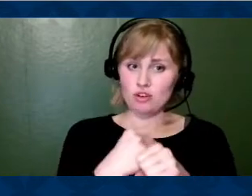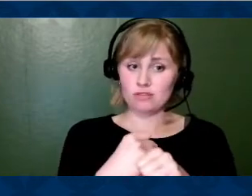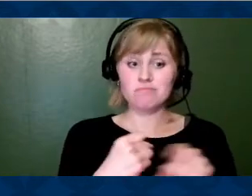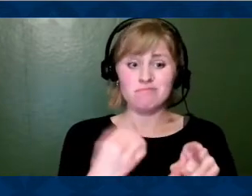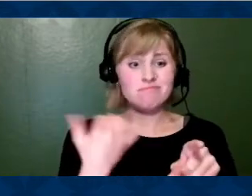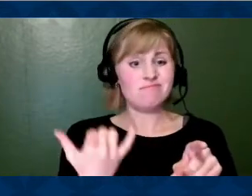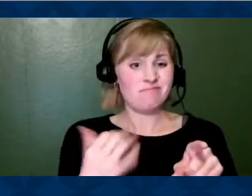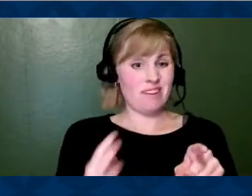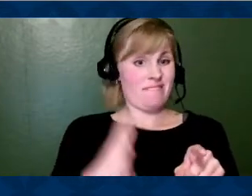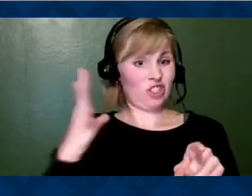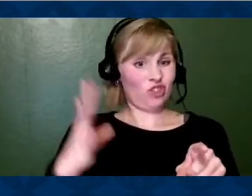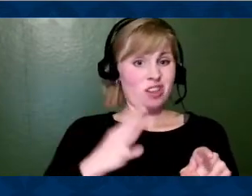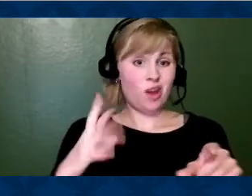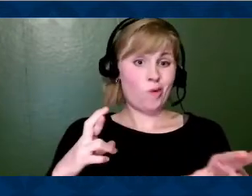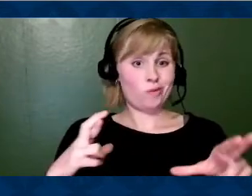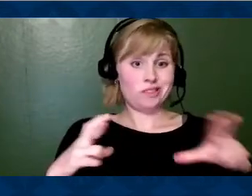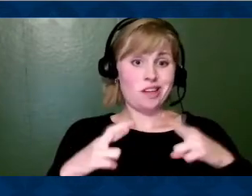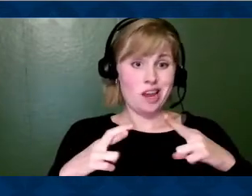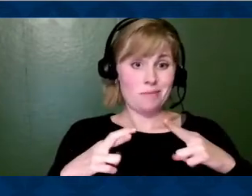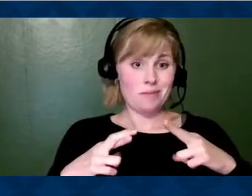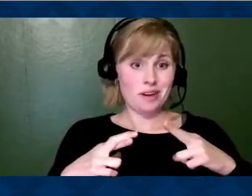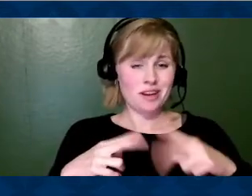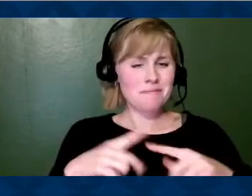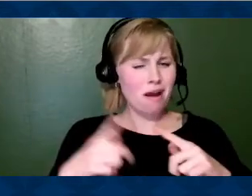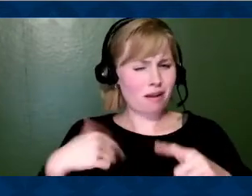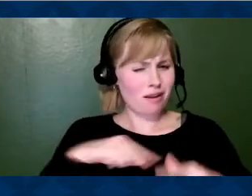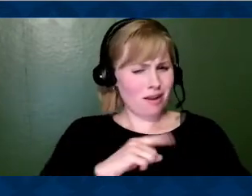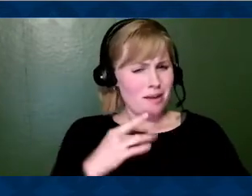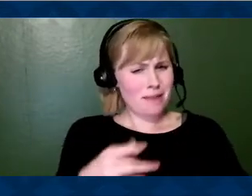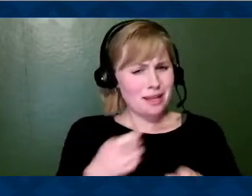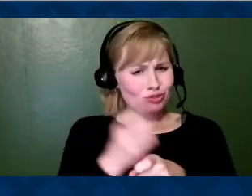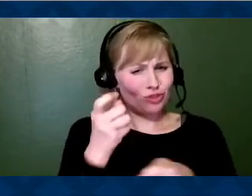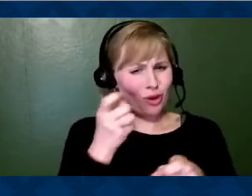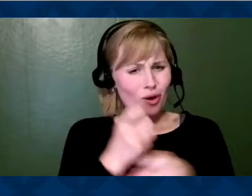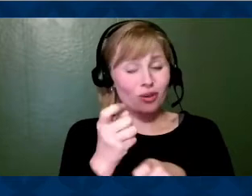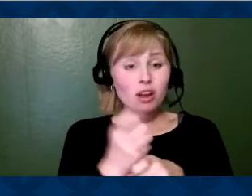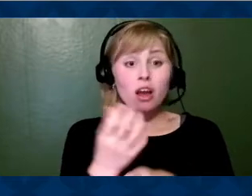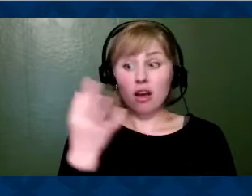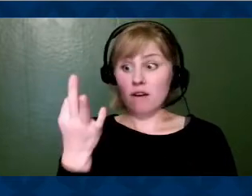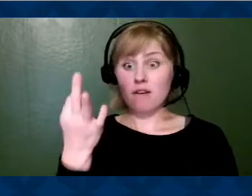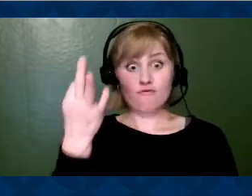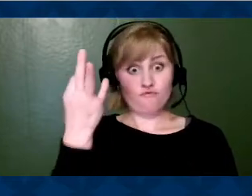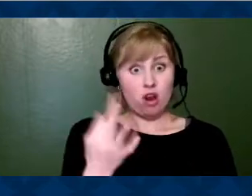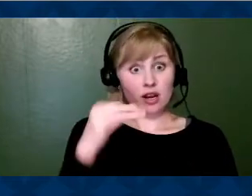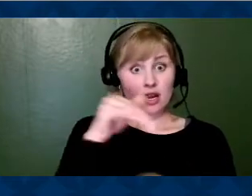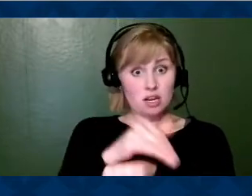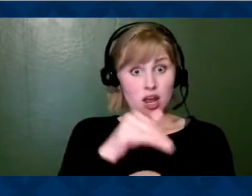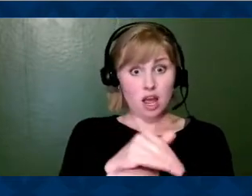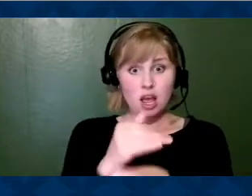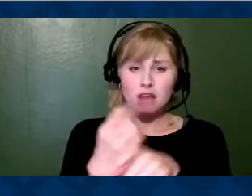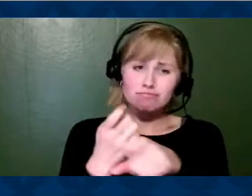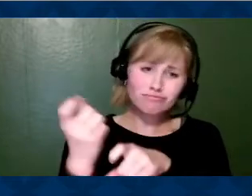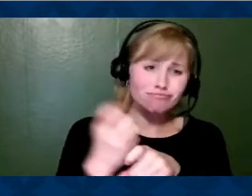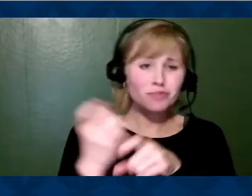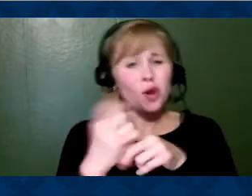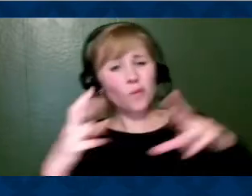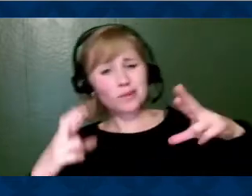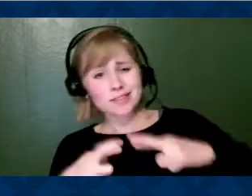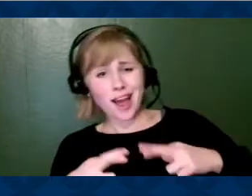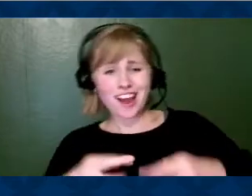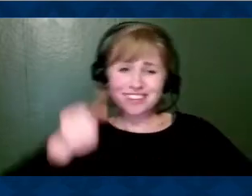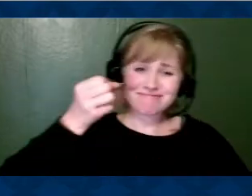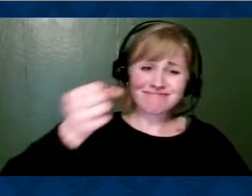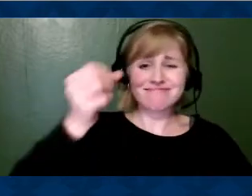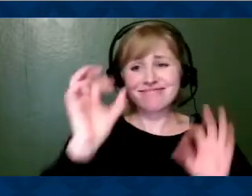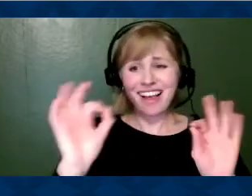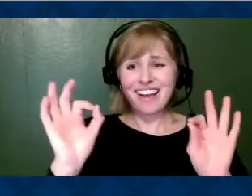of joke at Queen's that we throw retirement parties for Don on Friday night, make speeches, have drinks, and Monday morning he's sitting in his office at 9